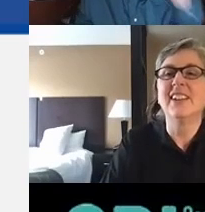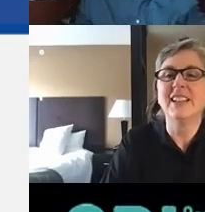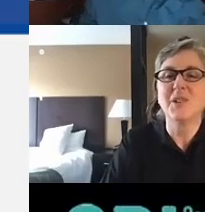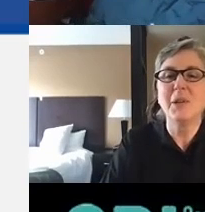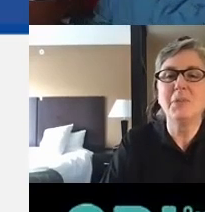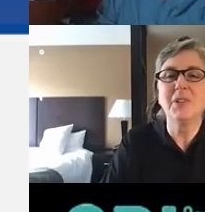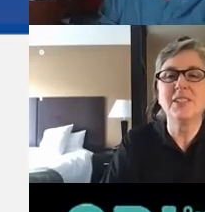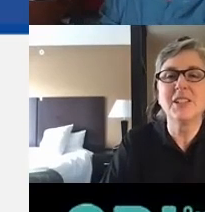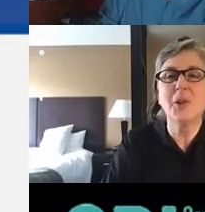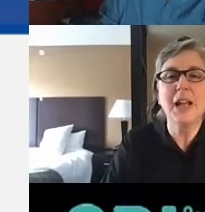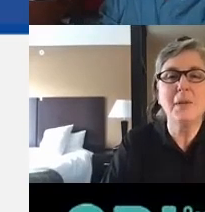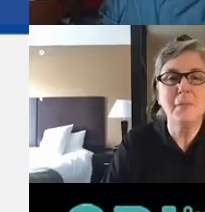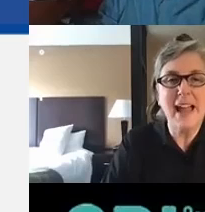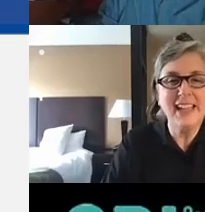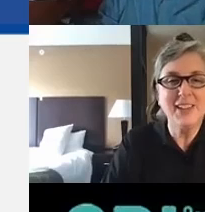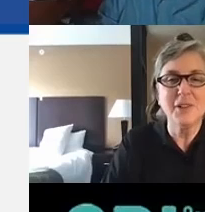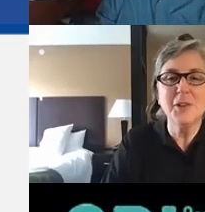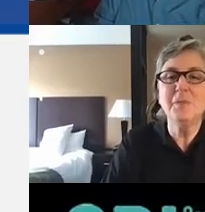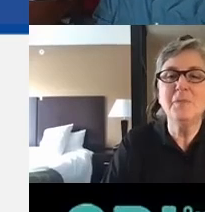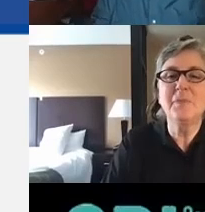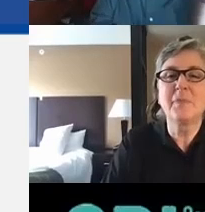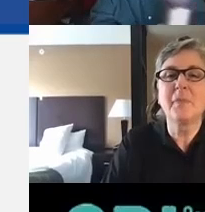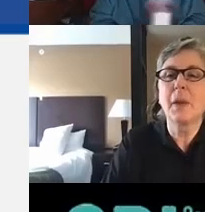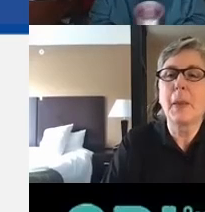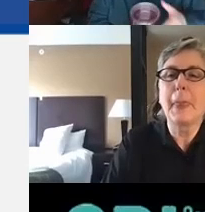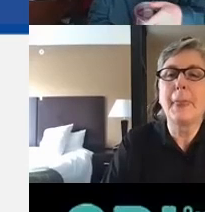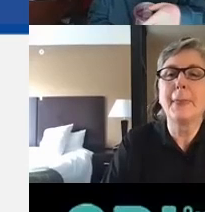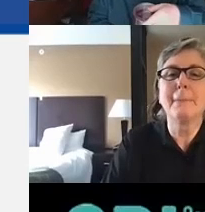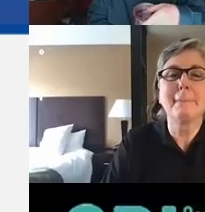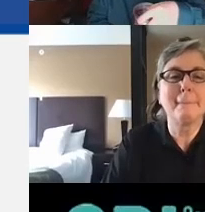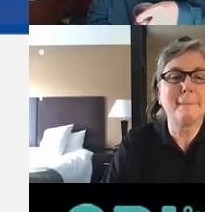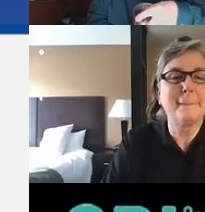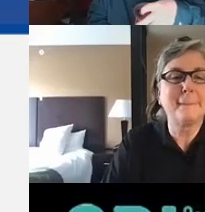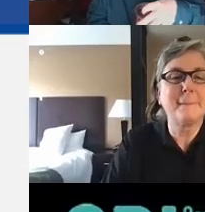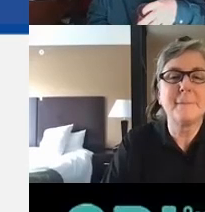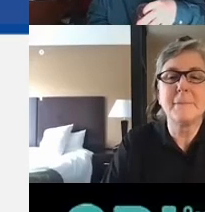All right, so people are slowly coming back in the room.